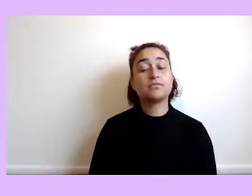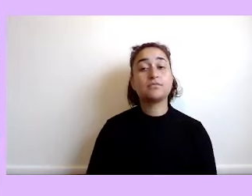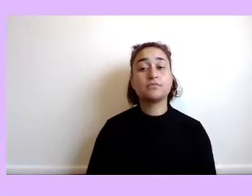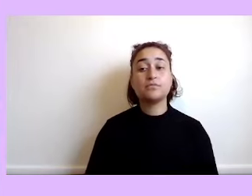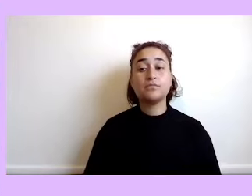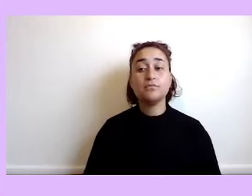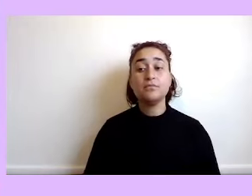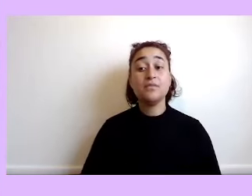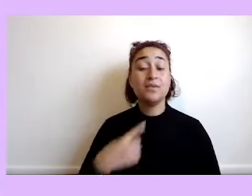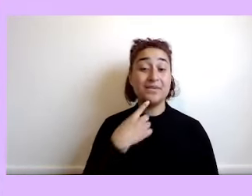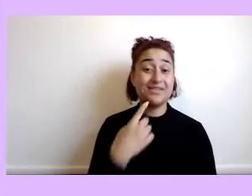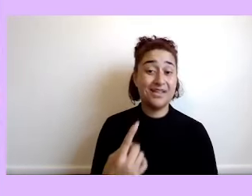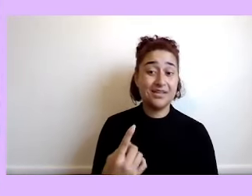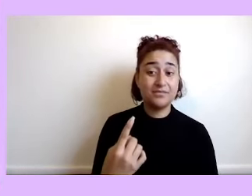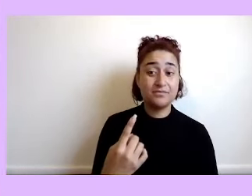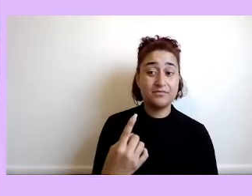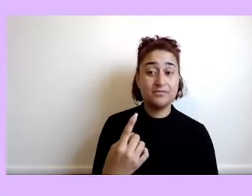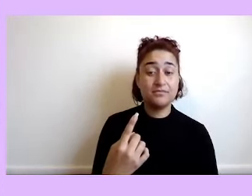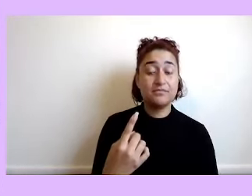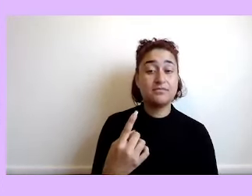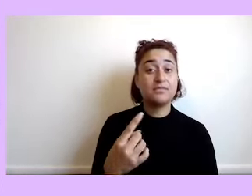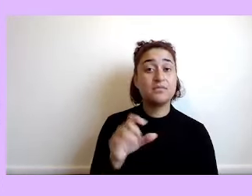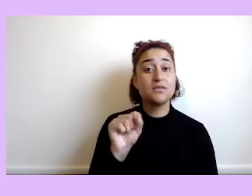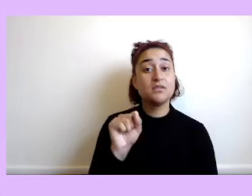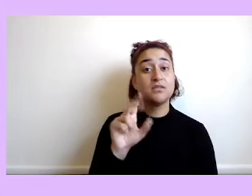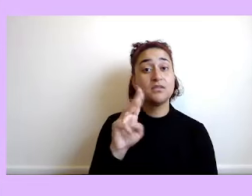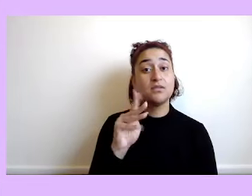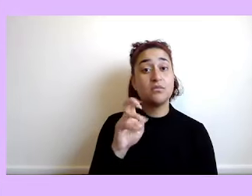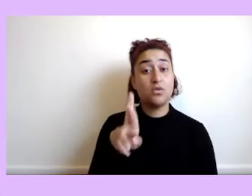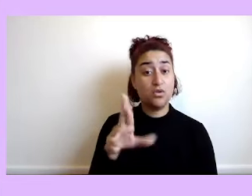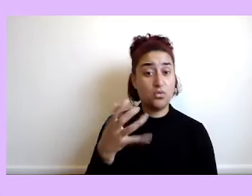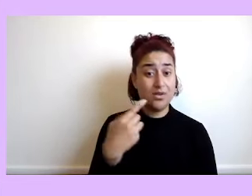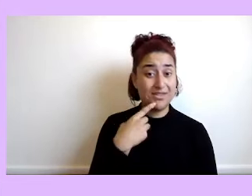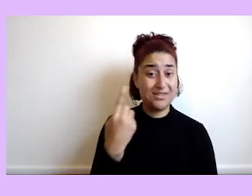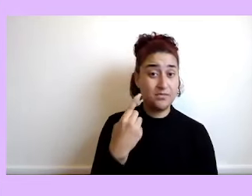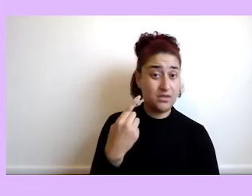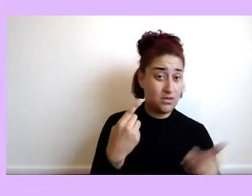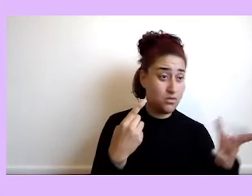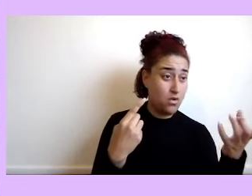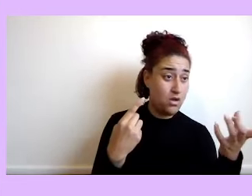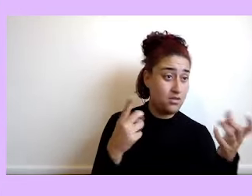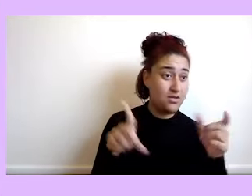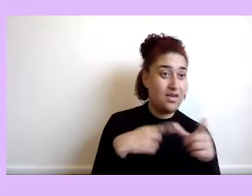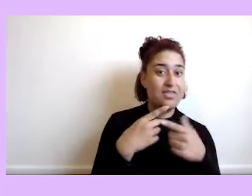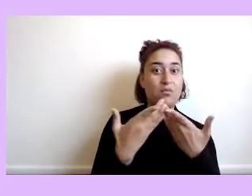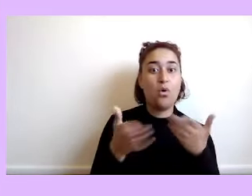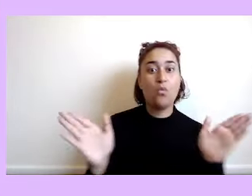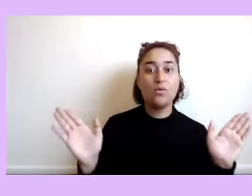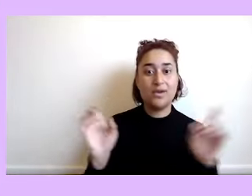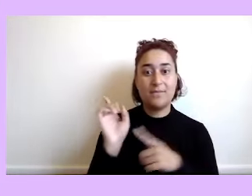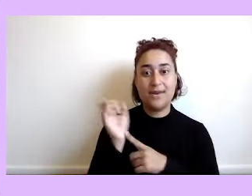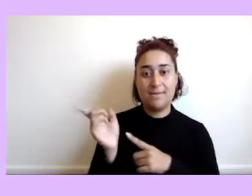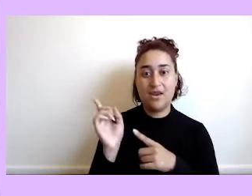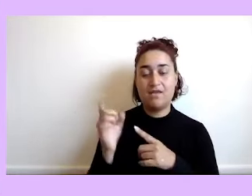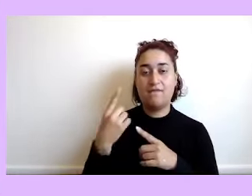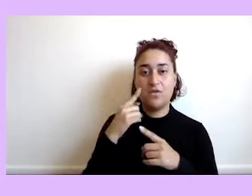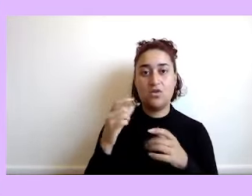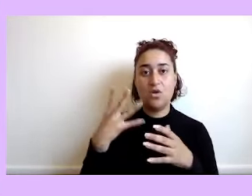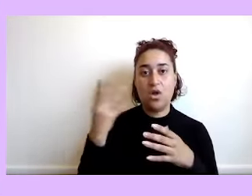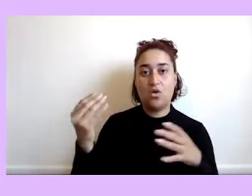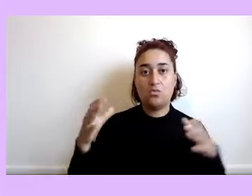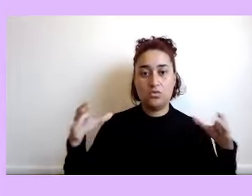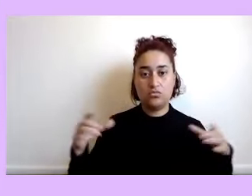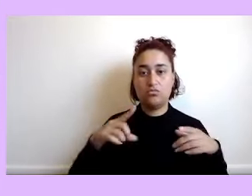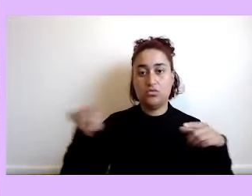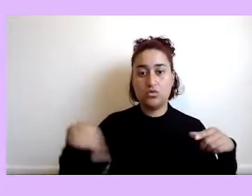I'm just gonna say we're gonna, Summer, you wanna say something? And Kenny, you wanna say something? And then we're gonna open it up in a minute. So just to know what our schedule looks